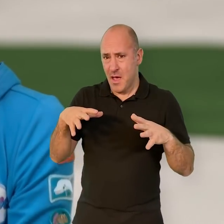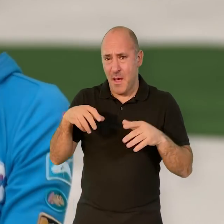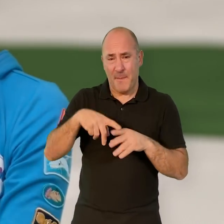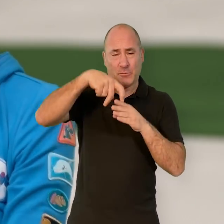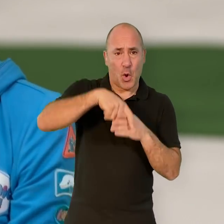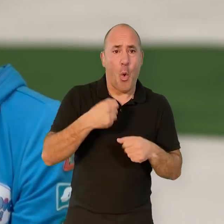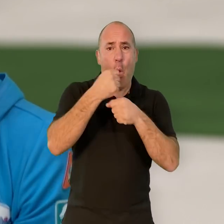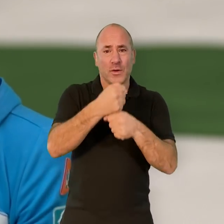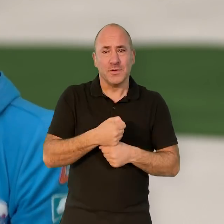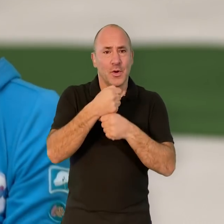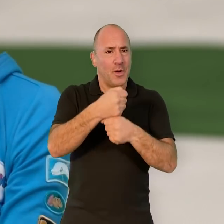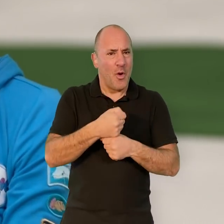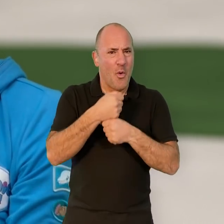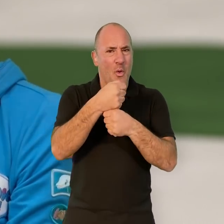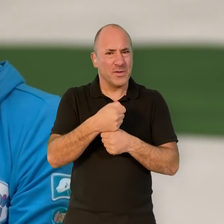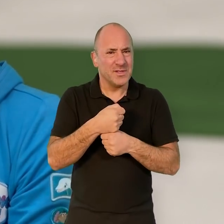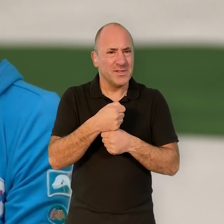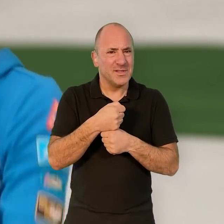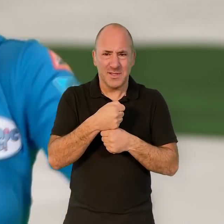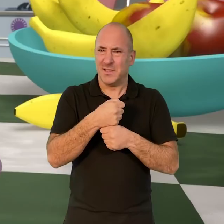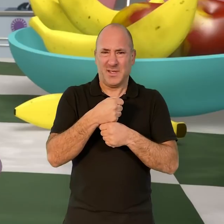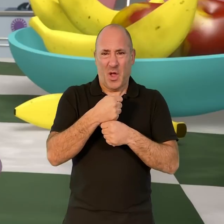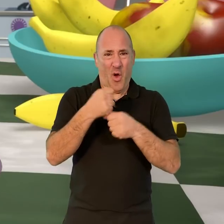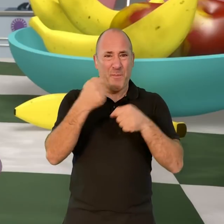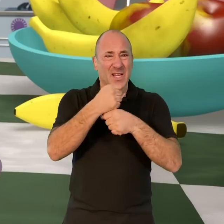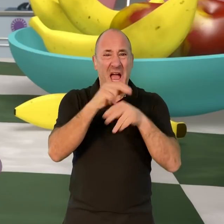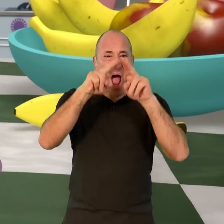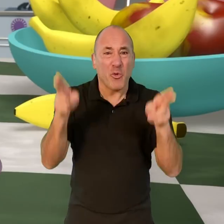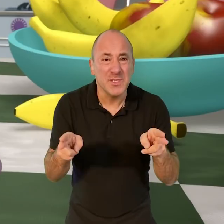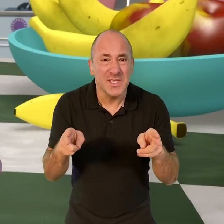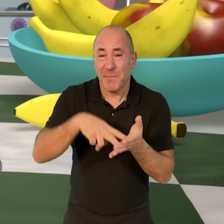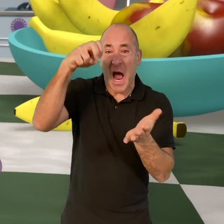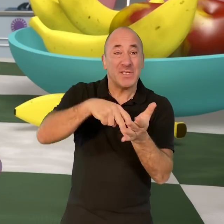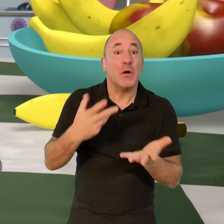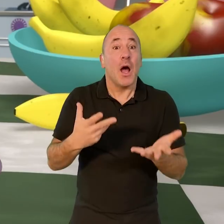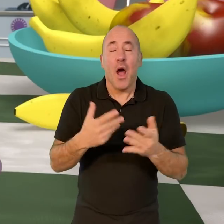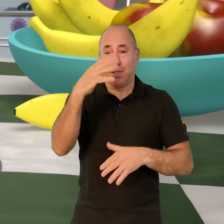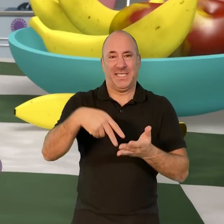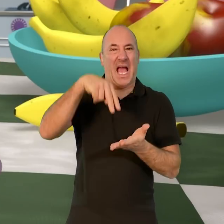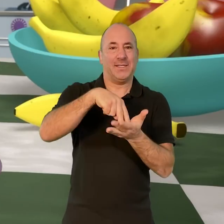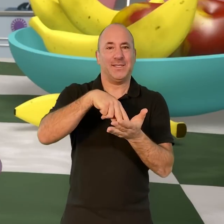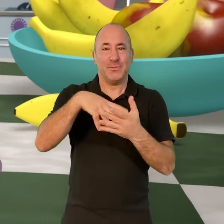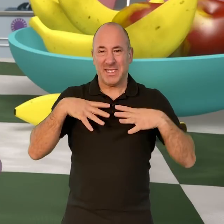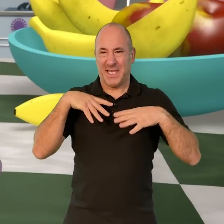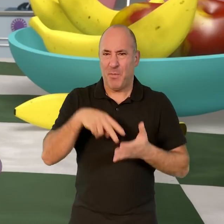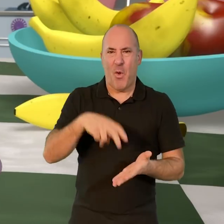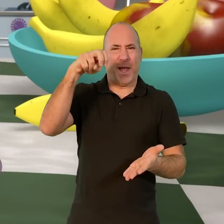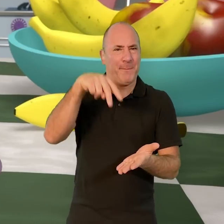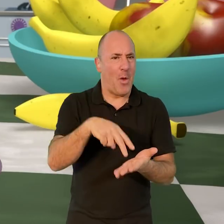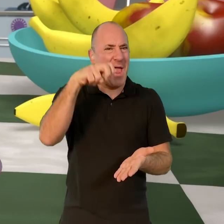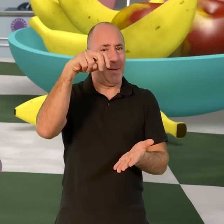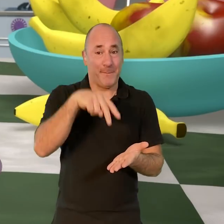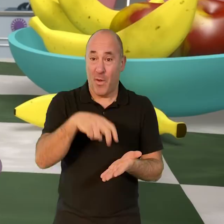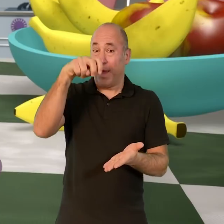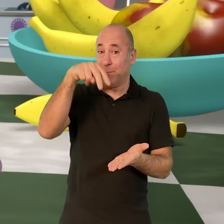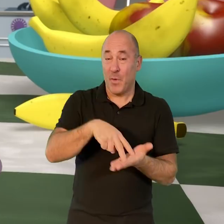her bunch, she is bouncing on a bounce house. Coming up to stand. Ready? Boing, boing,